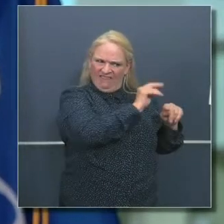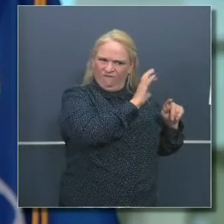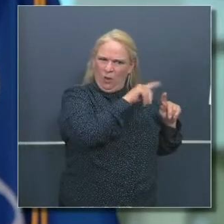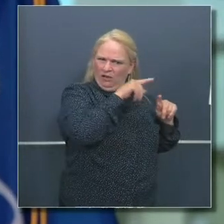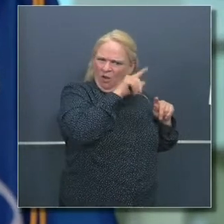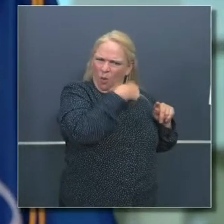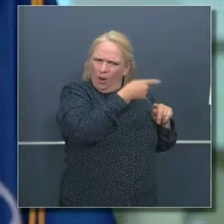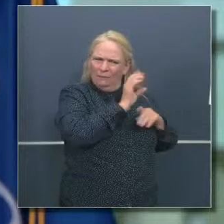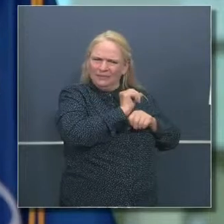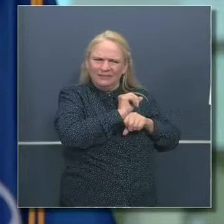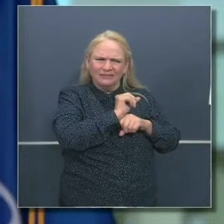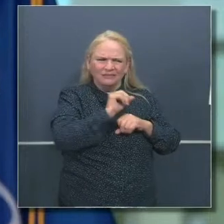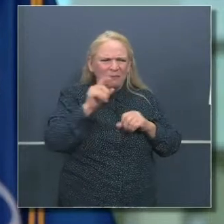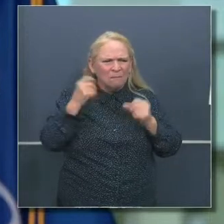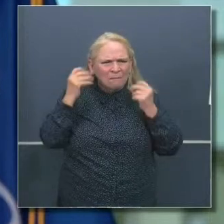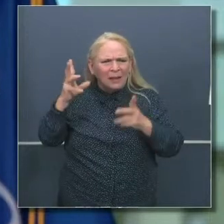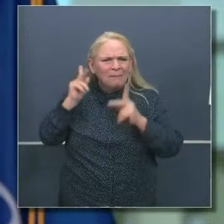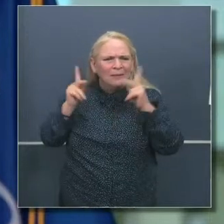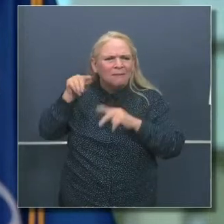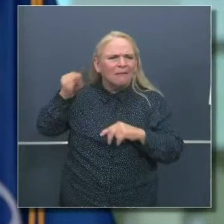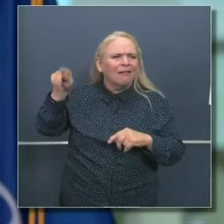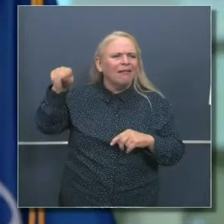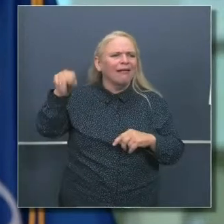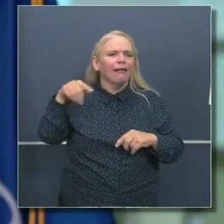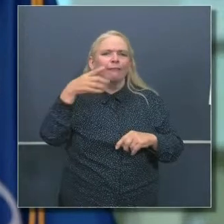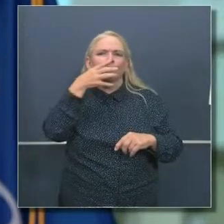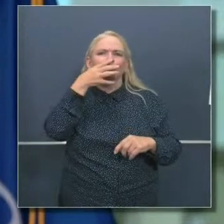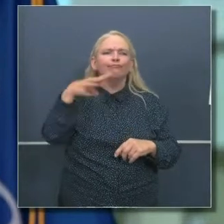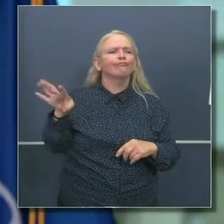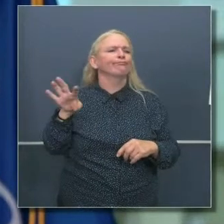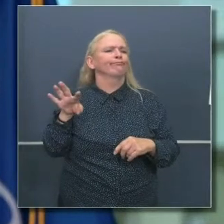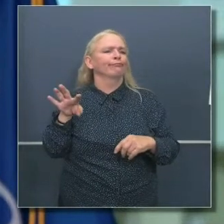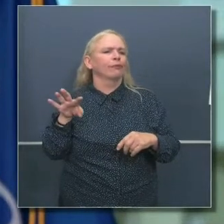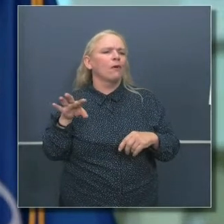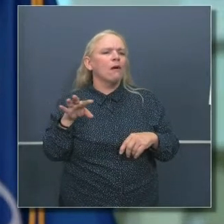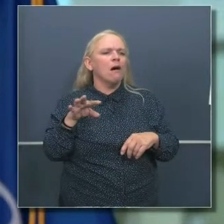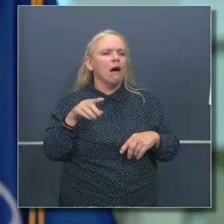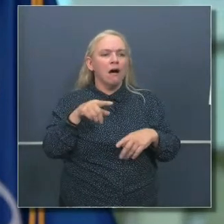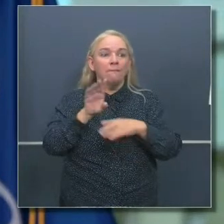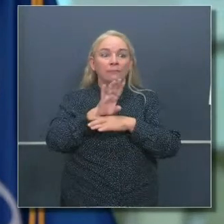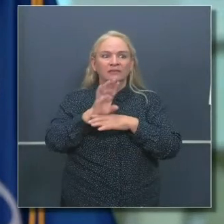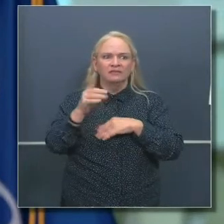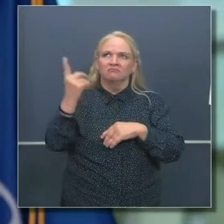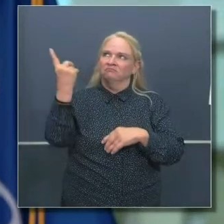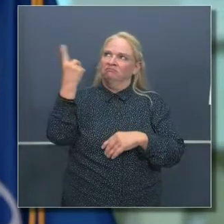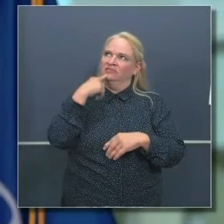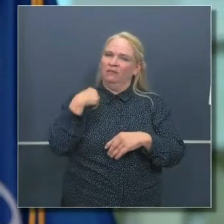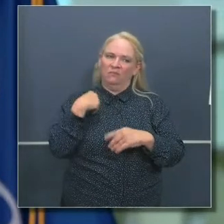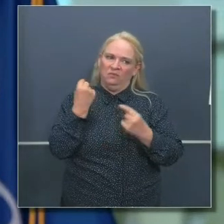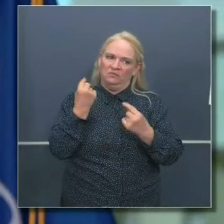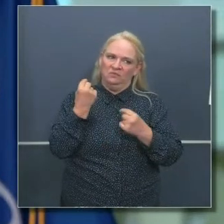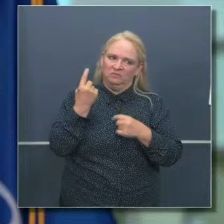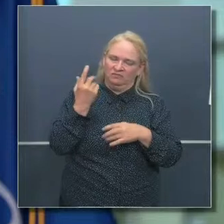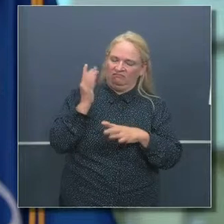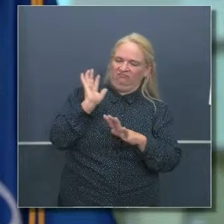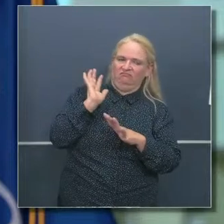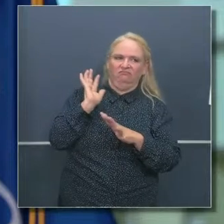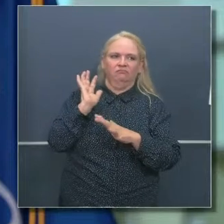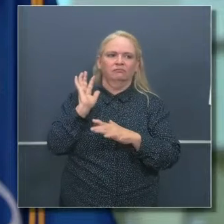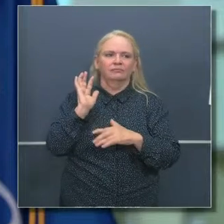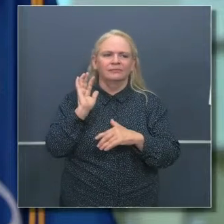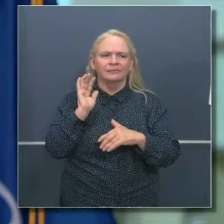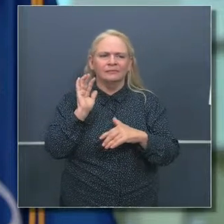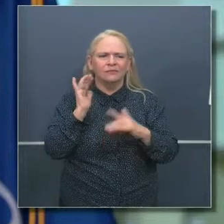of people ignoring the orders of the businesses in wearing face masks or physical distancing. So what is the harm